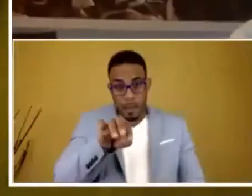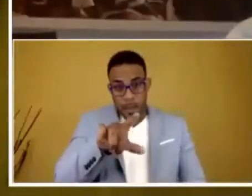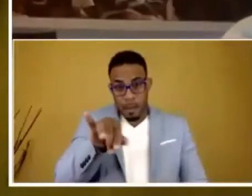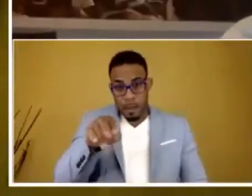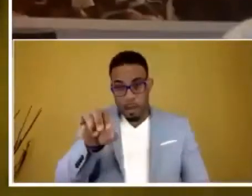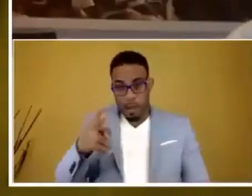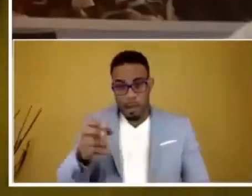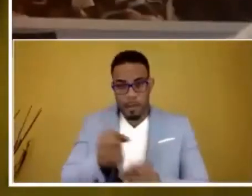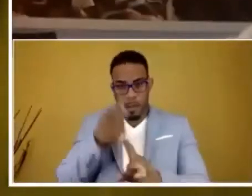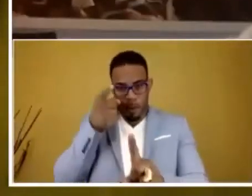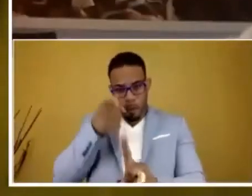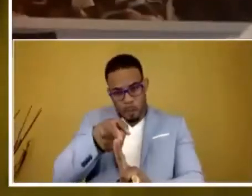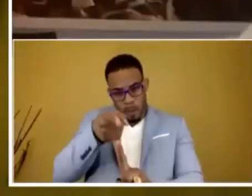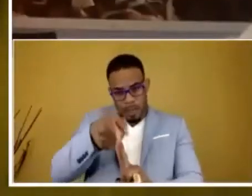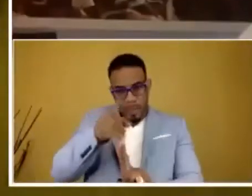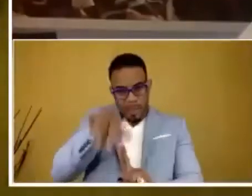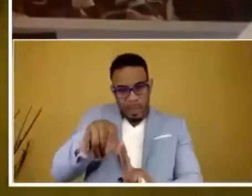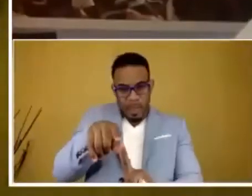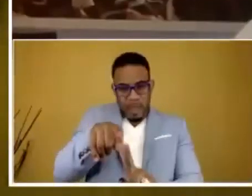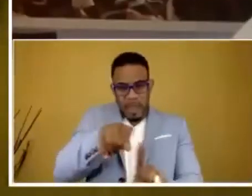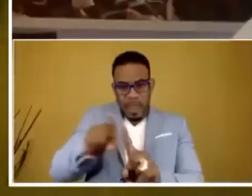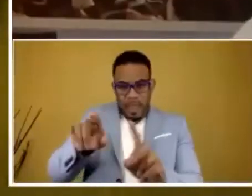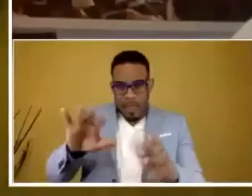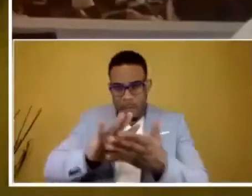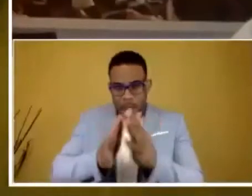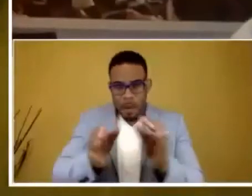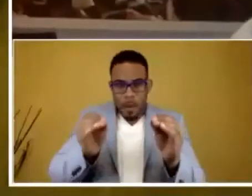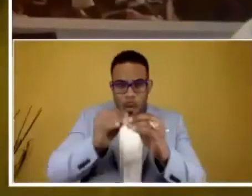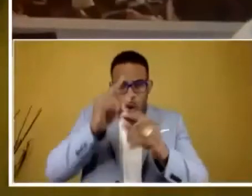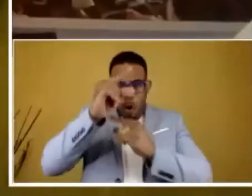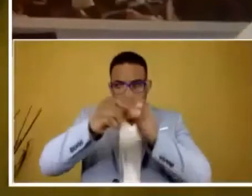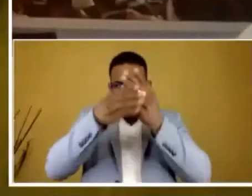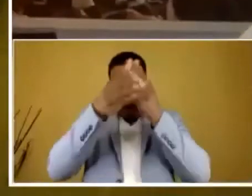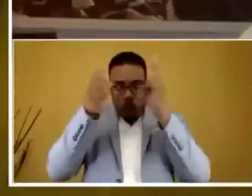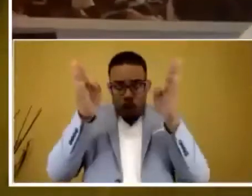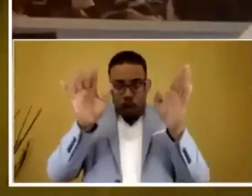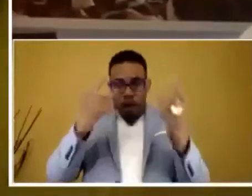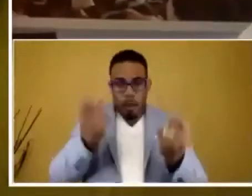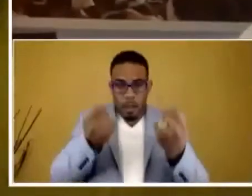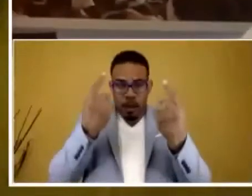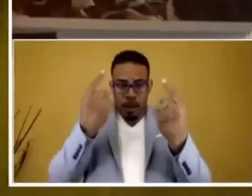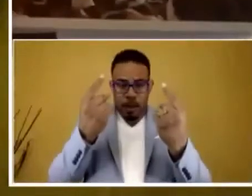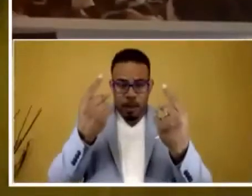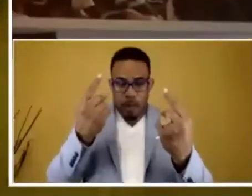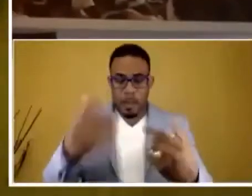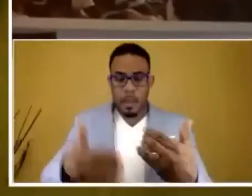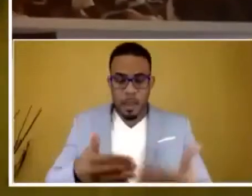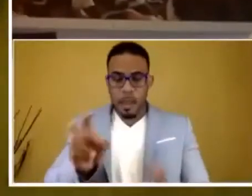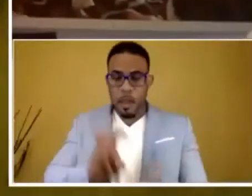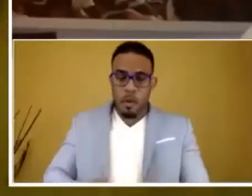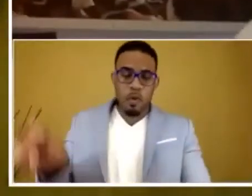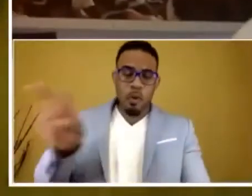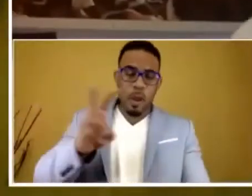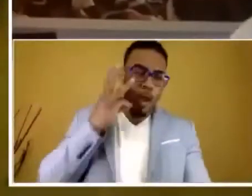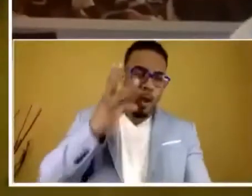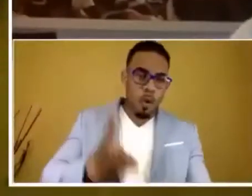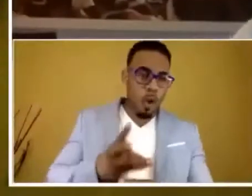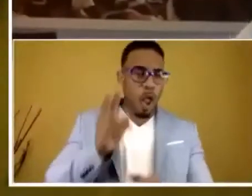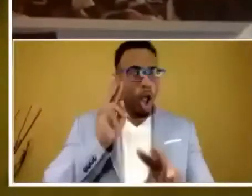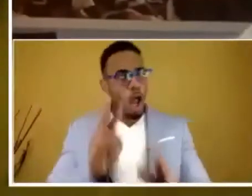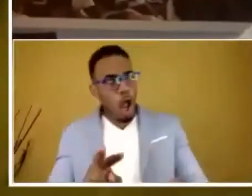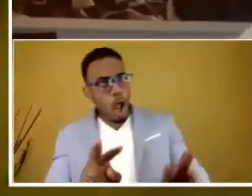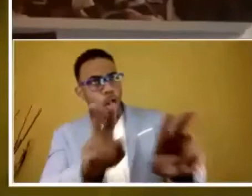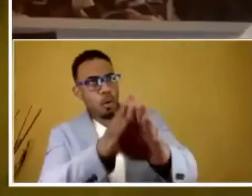the point that as they became more globalized in their understanding, as they traveled the world and looked out into